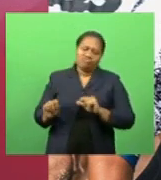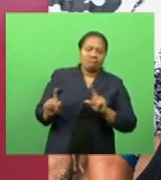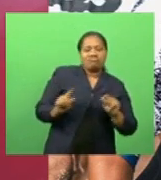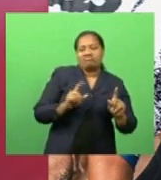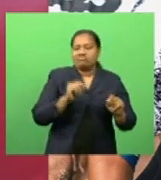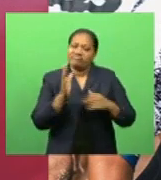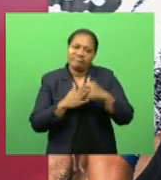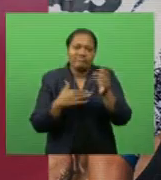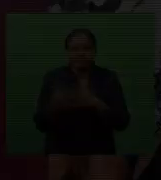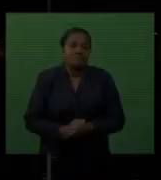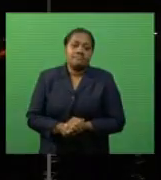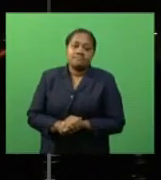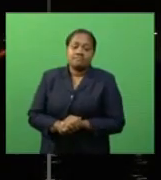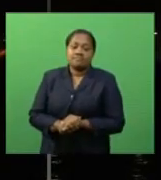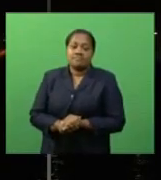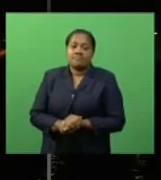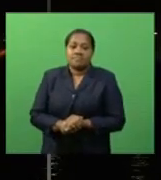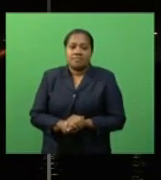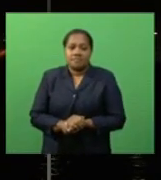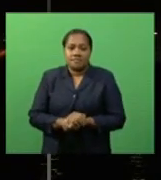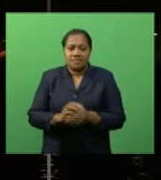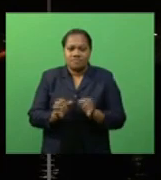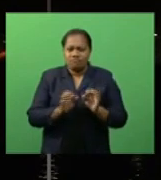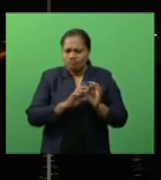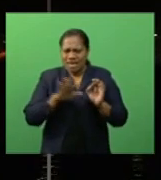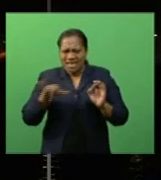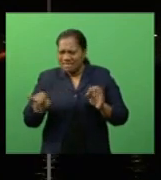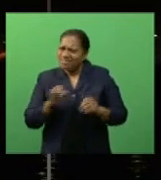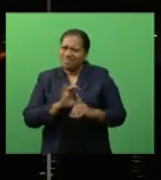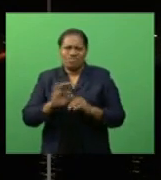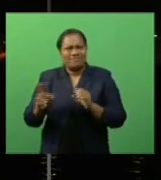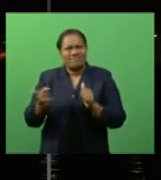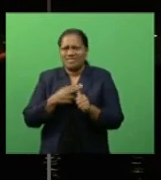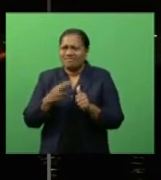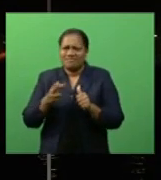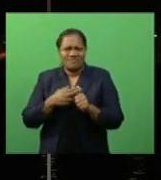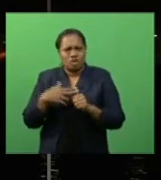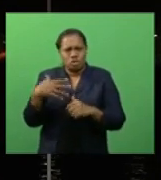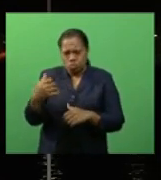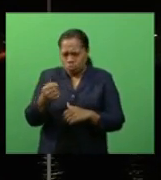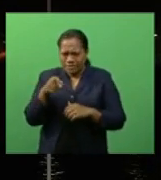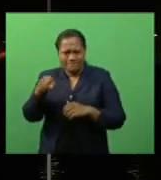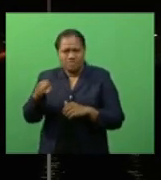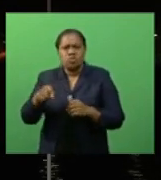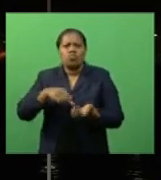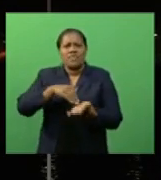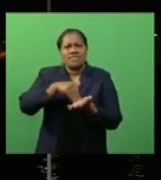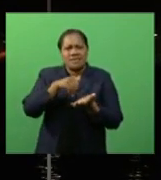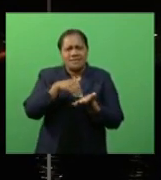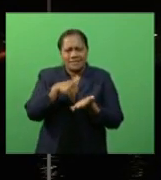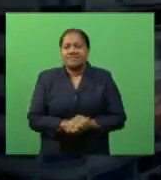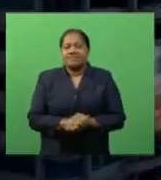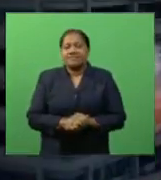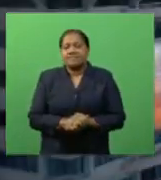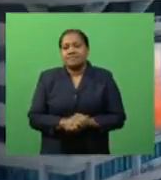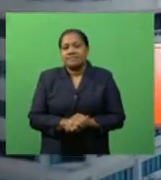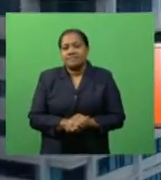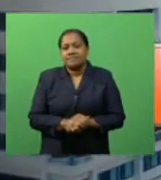with the flow. Brighton Football is not in favour of holding the remainder of the Premier League season in neutral